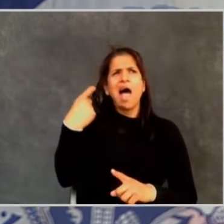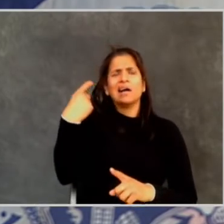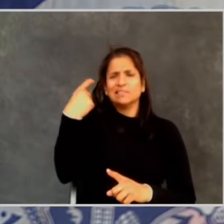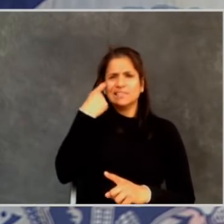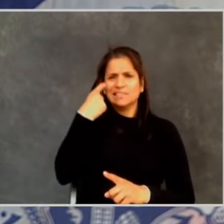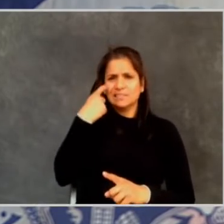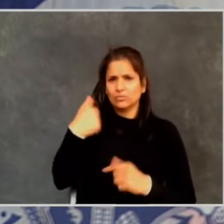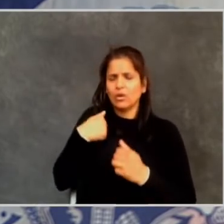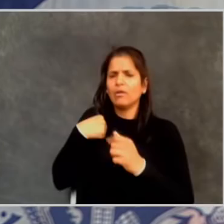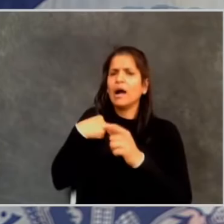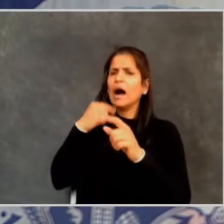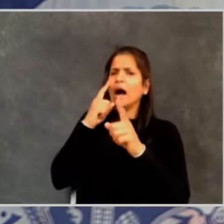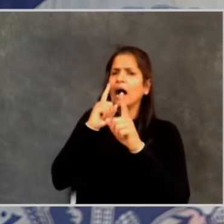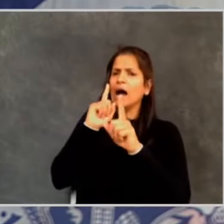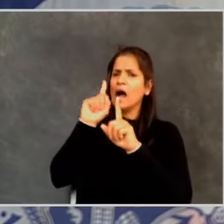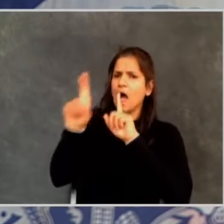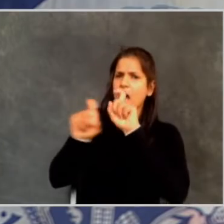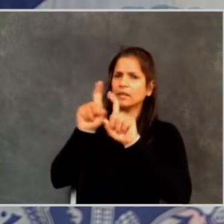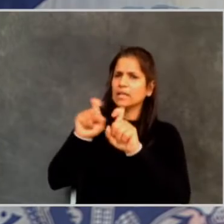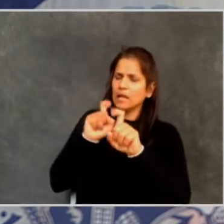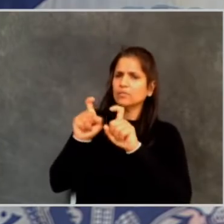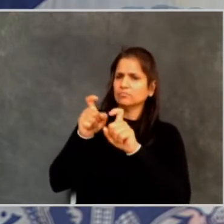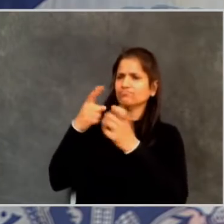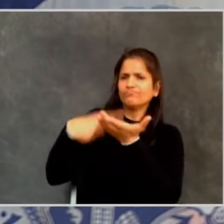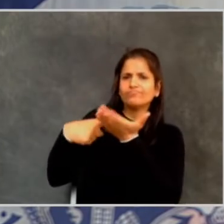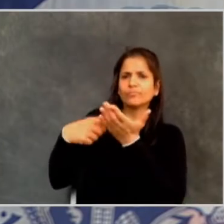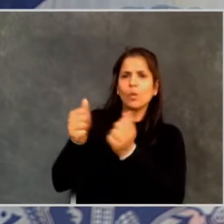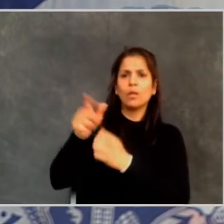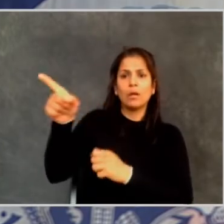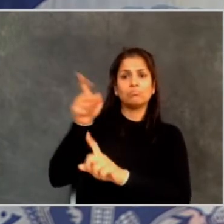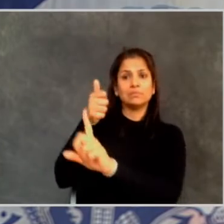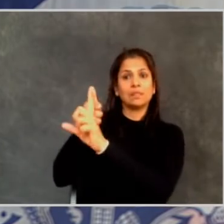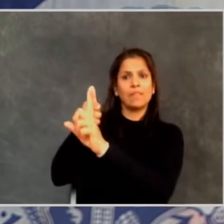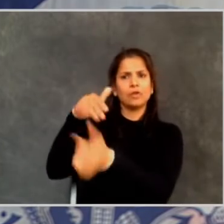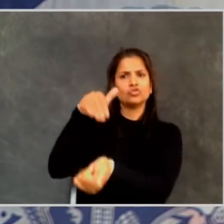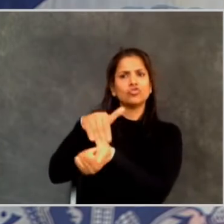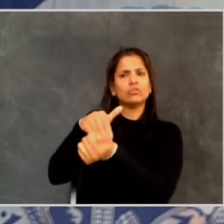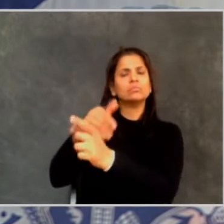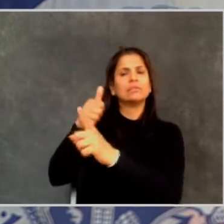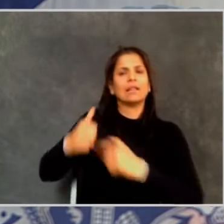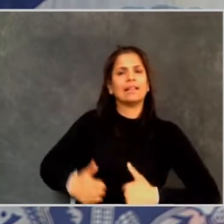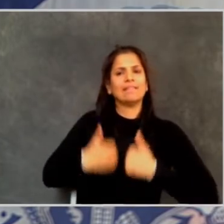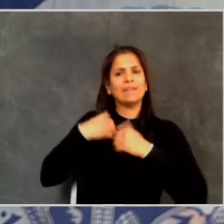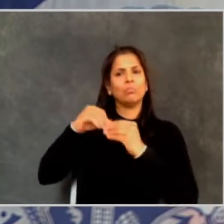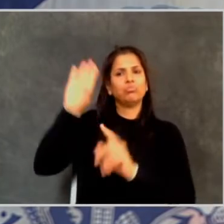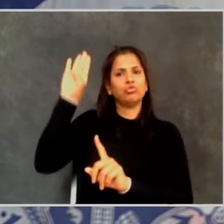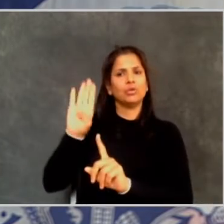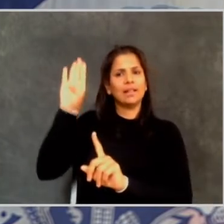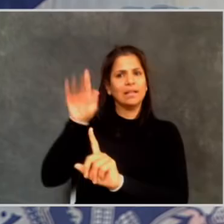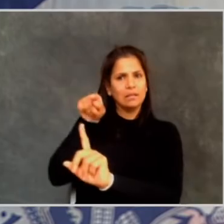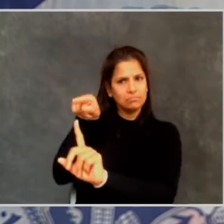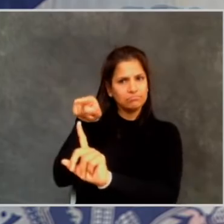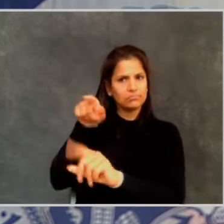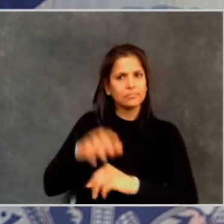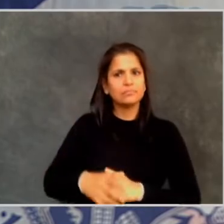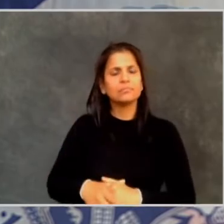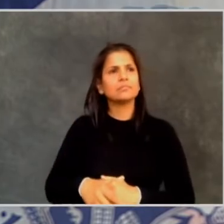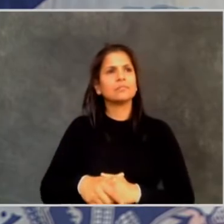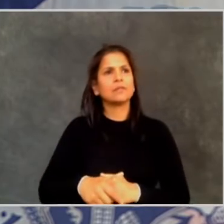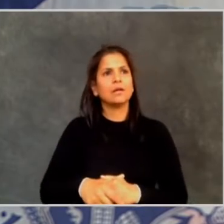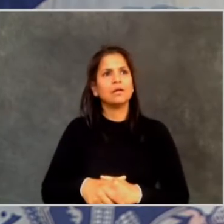that the health department needed to start doing something differently? Or why was it not possible to publish